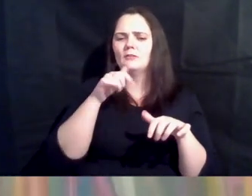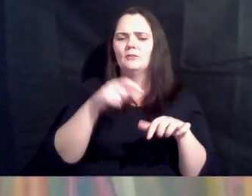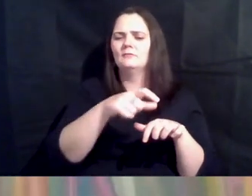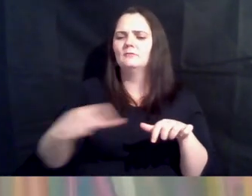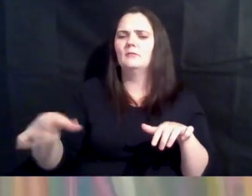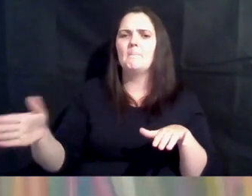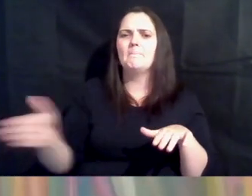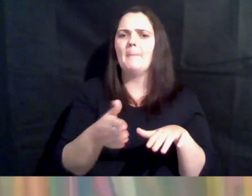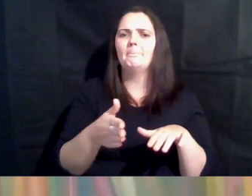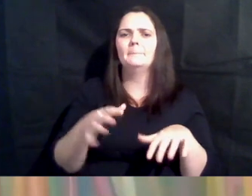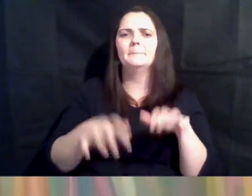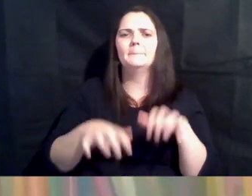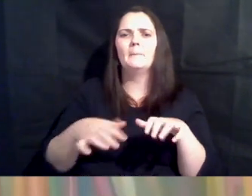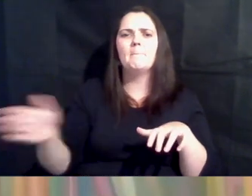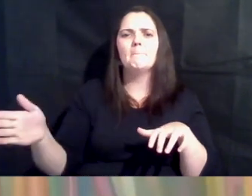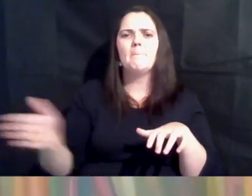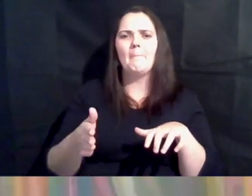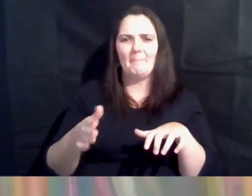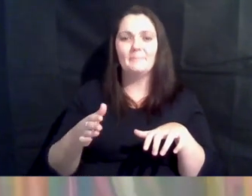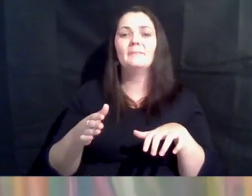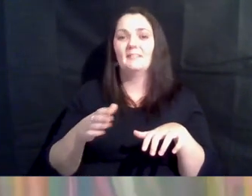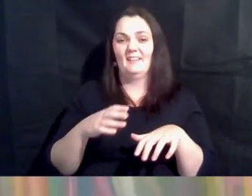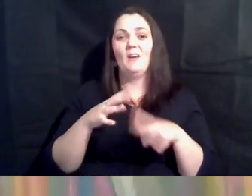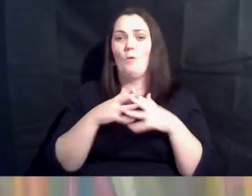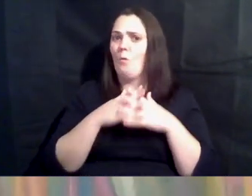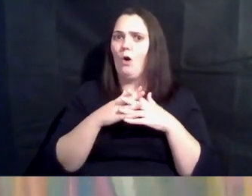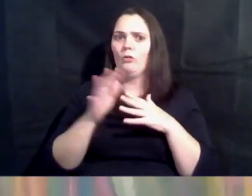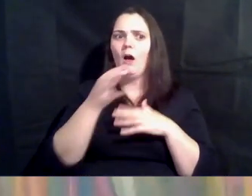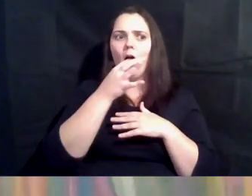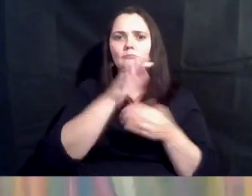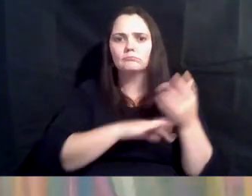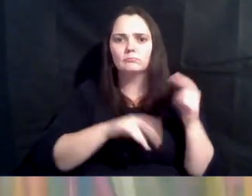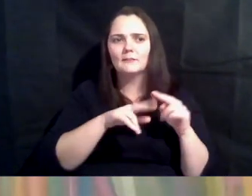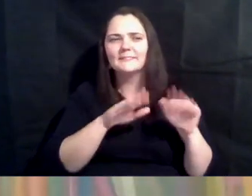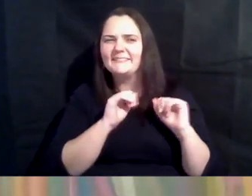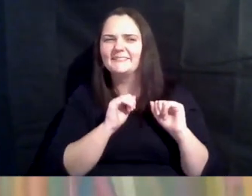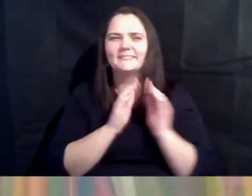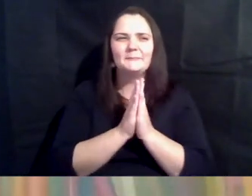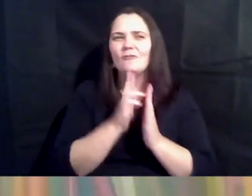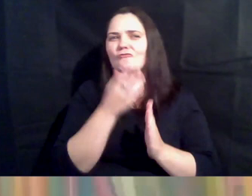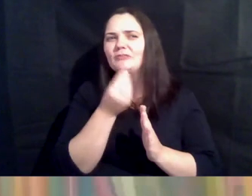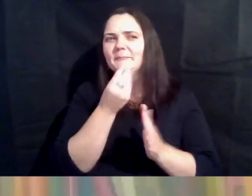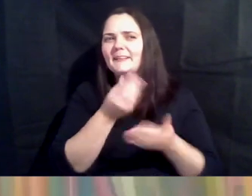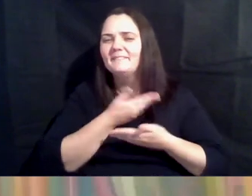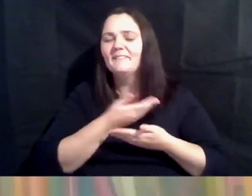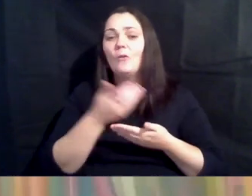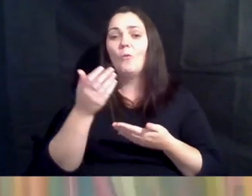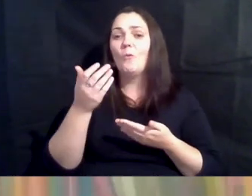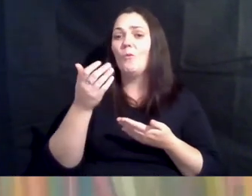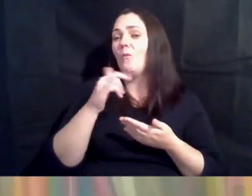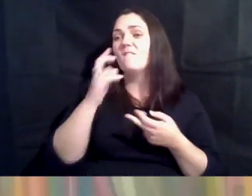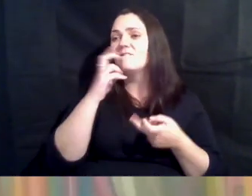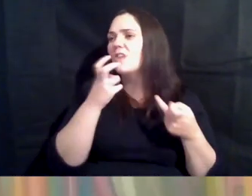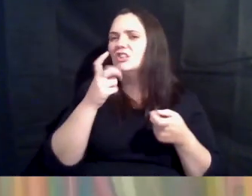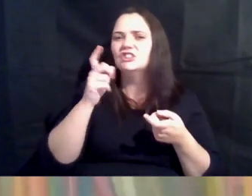them quite cheap. Maybe ask your parents for one for Christmas if you find that you really love doing it, or scout out an op shop when the shops open again. Or